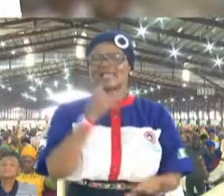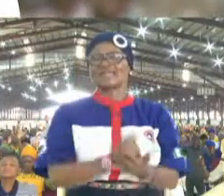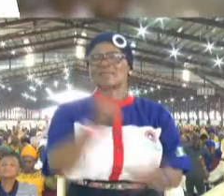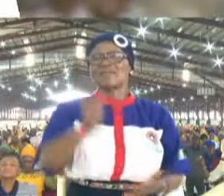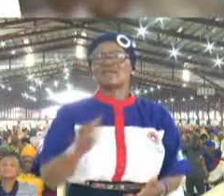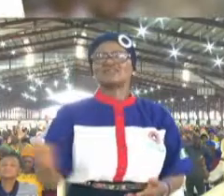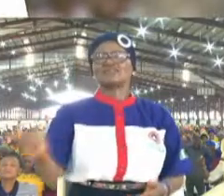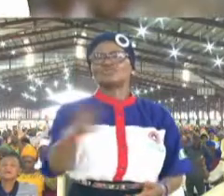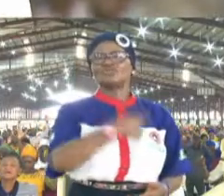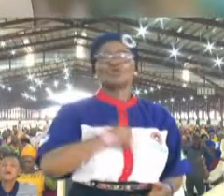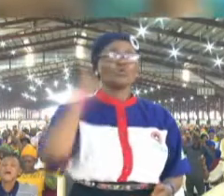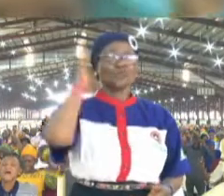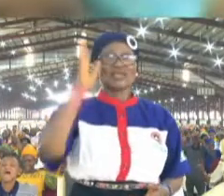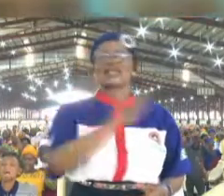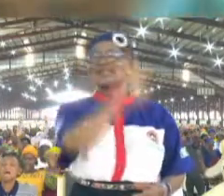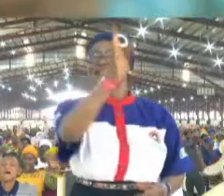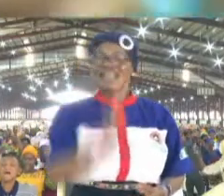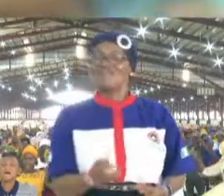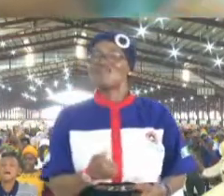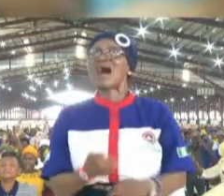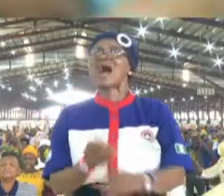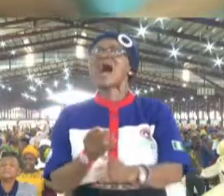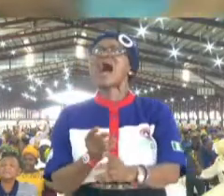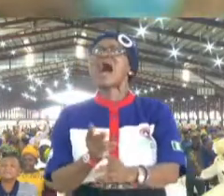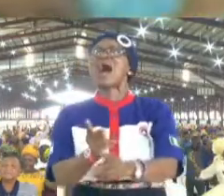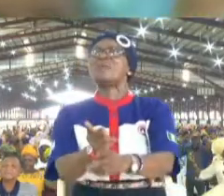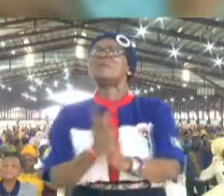You will never borrow again.